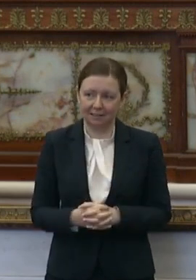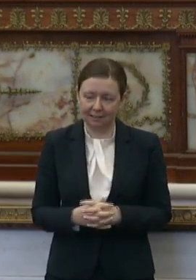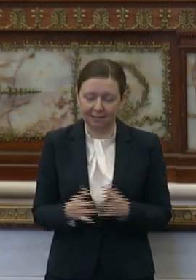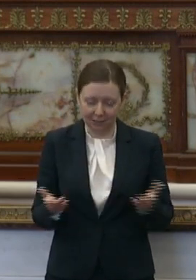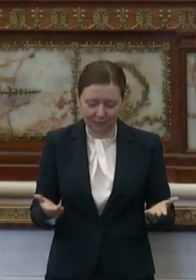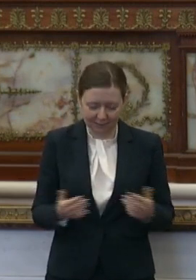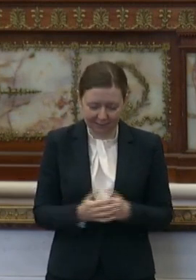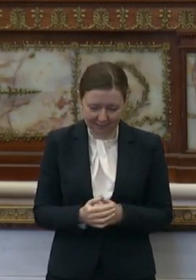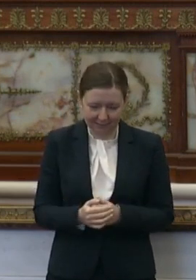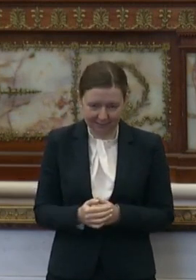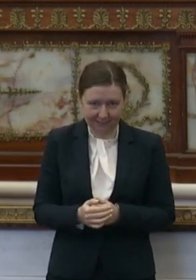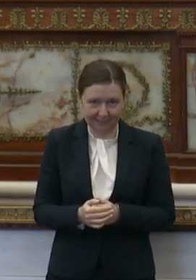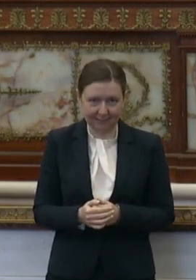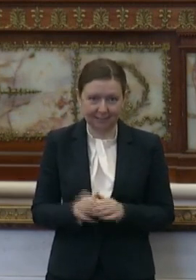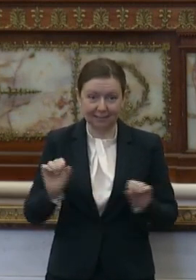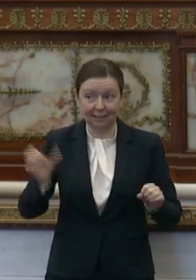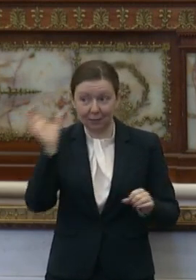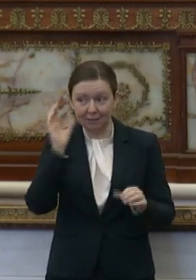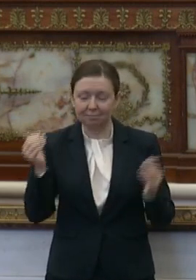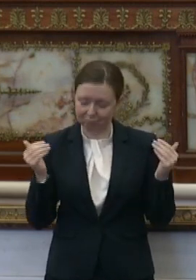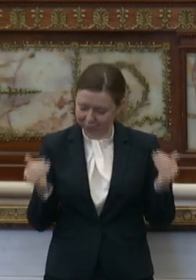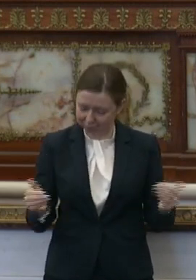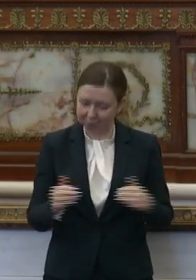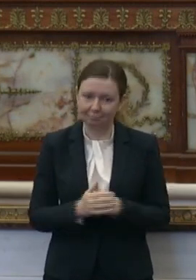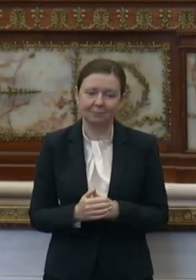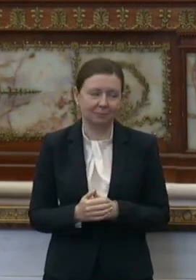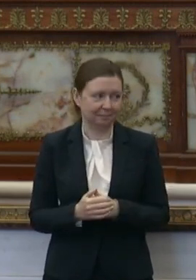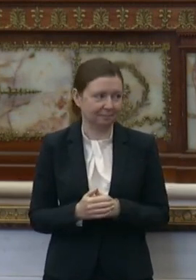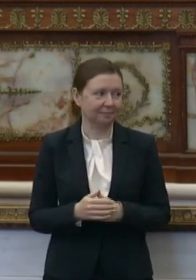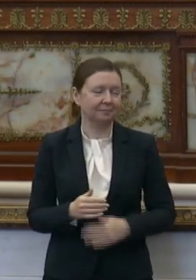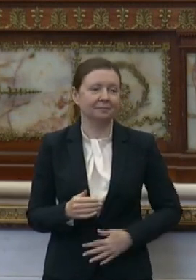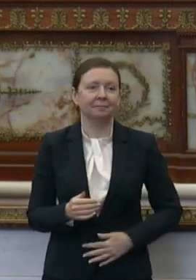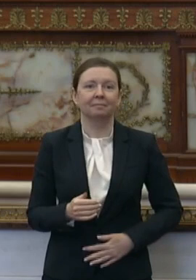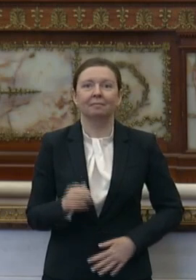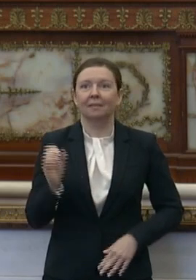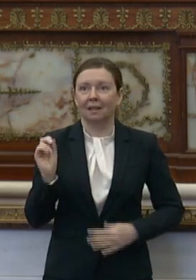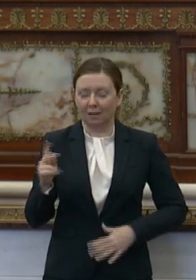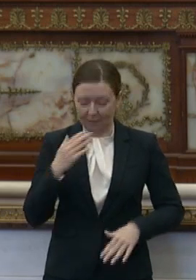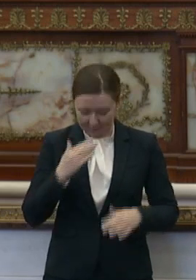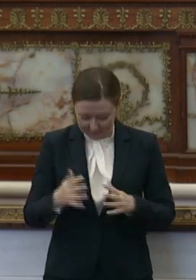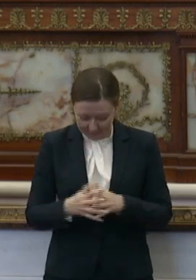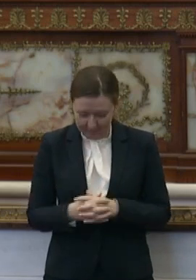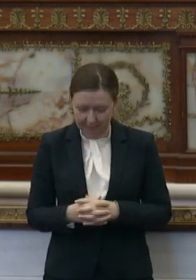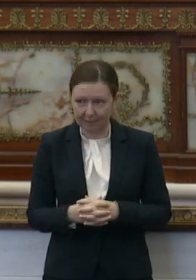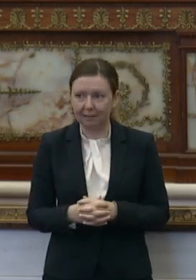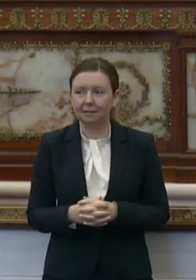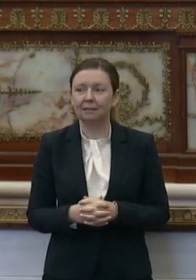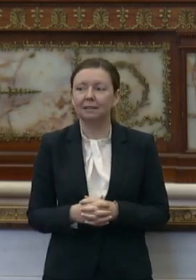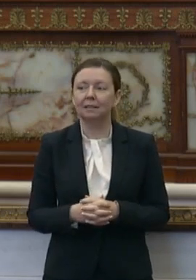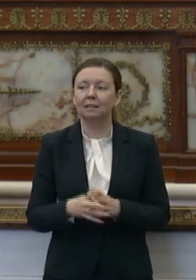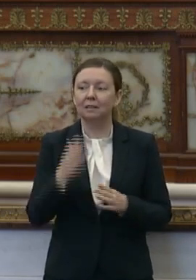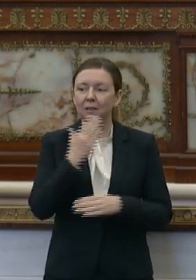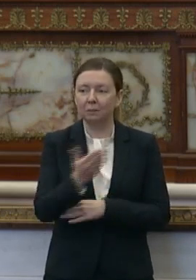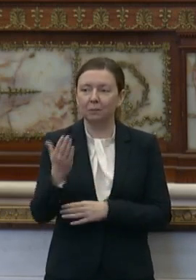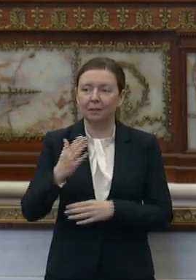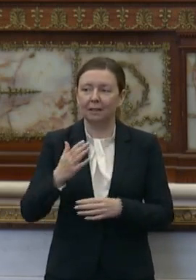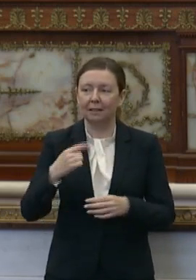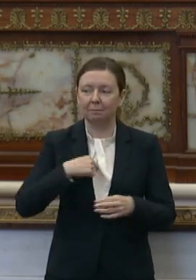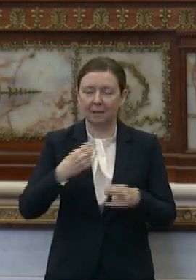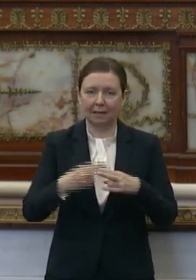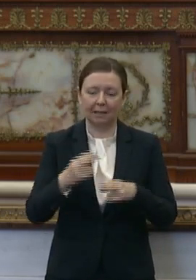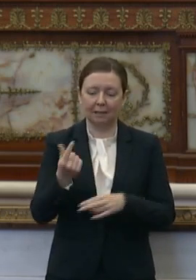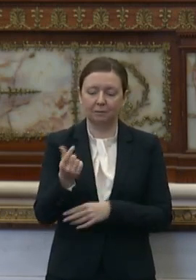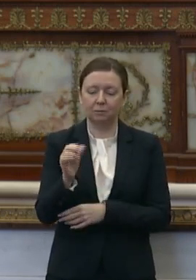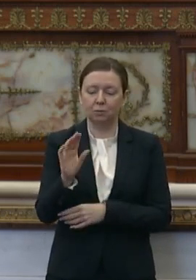Go ahead. Can you hear me? Yes, we can hear you, Mr. Gould. Please proceed. Okay, thank you. We have 2 minutes. Good morning. My name is